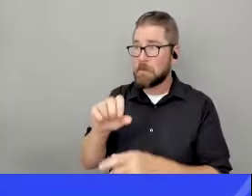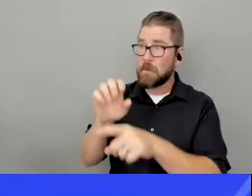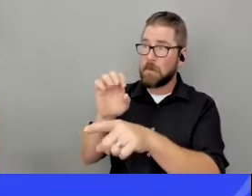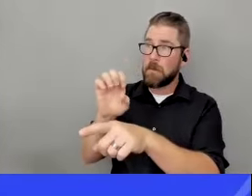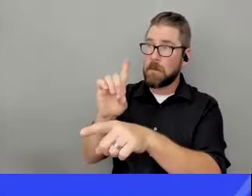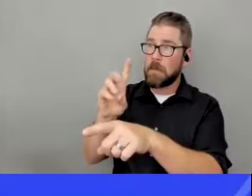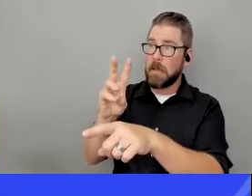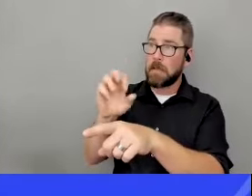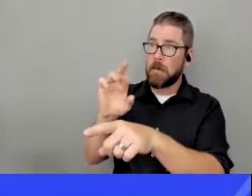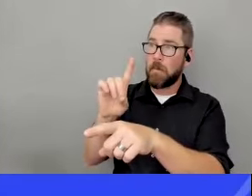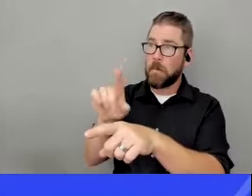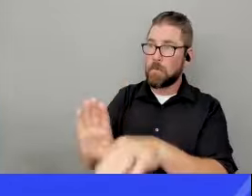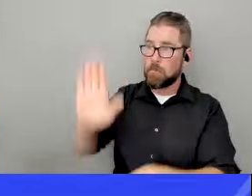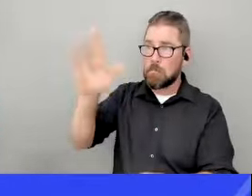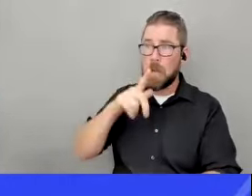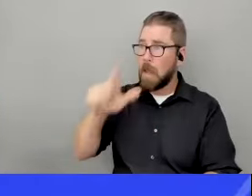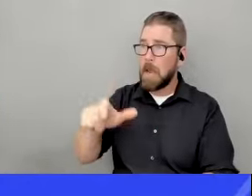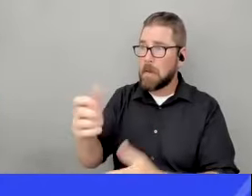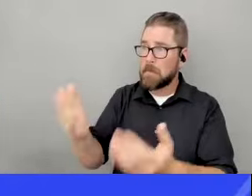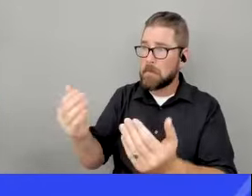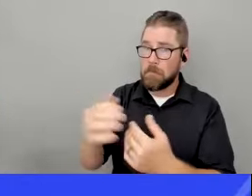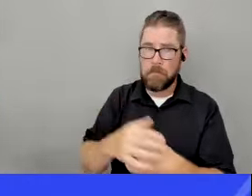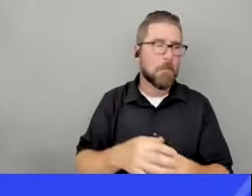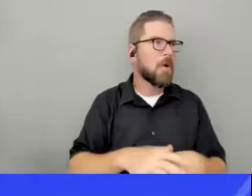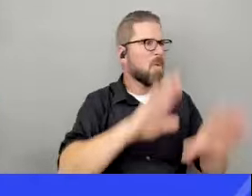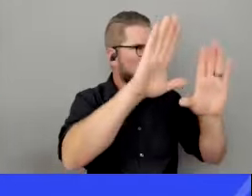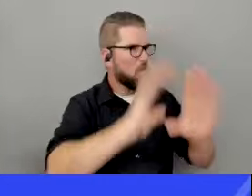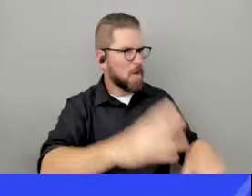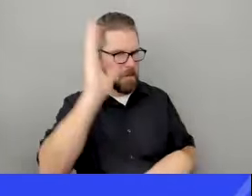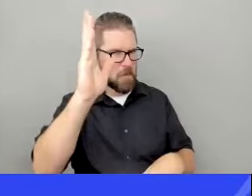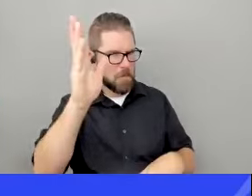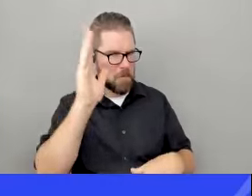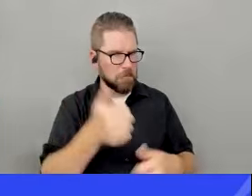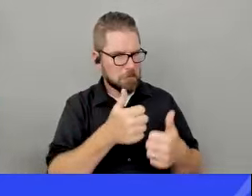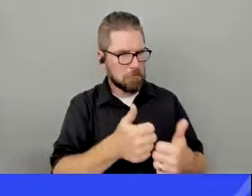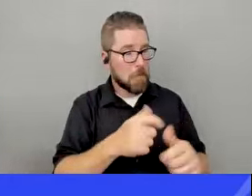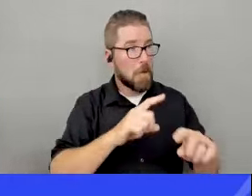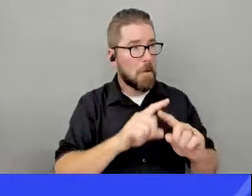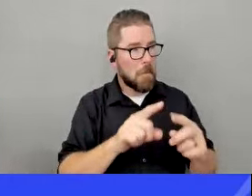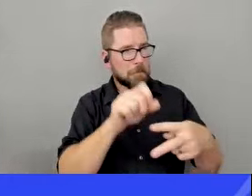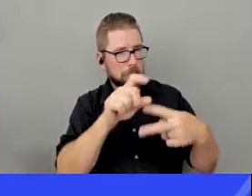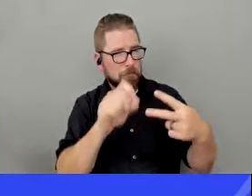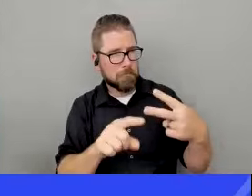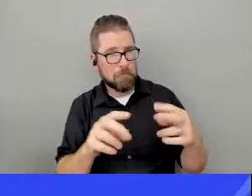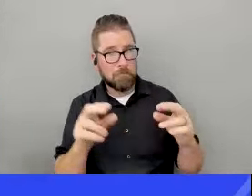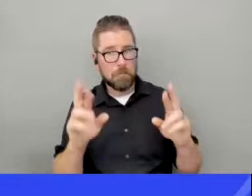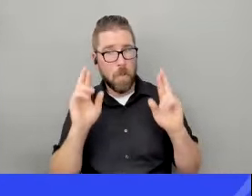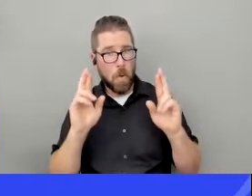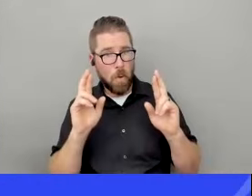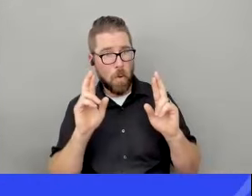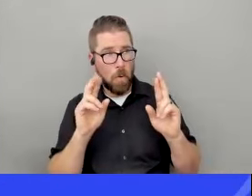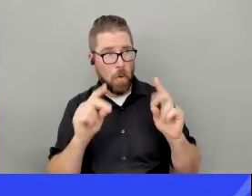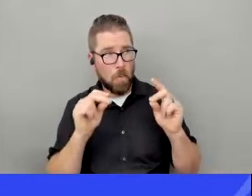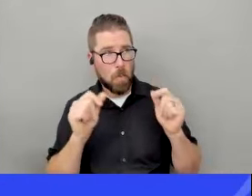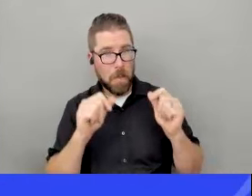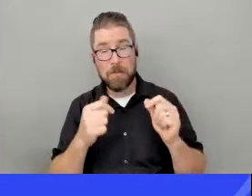it. This is a phenomenal presentation, but I have 2 questions. Hopefully they're quick questions. I hope I have answers.